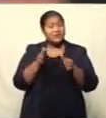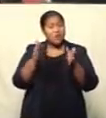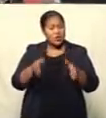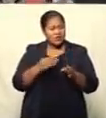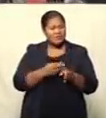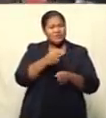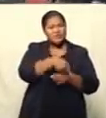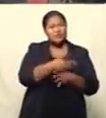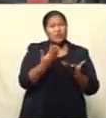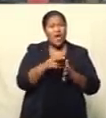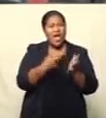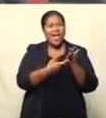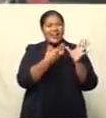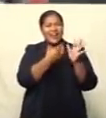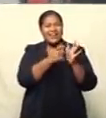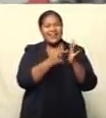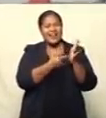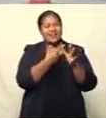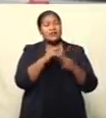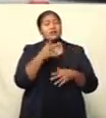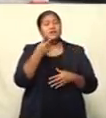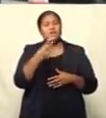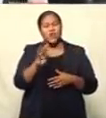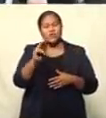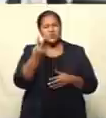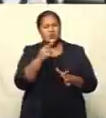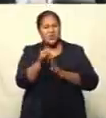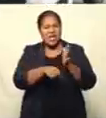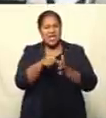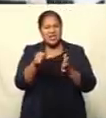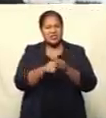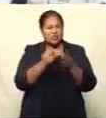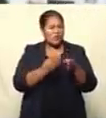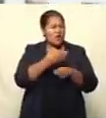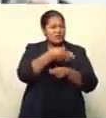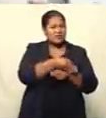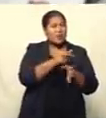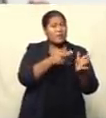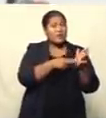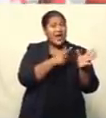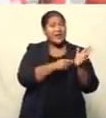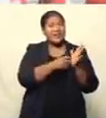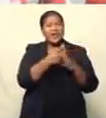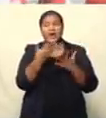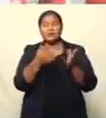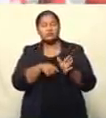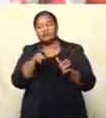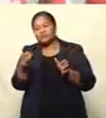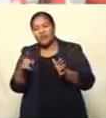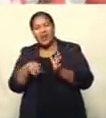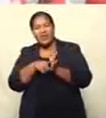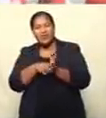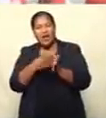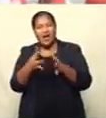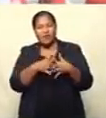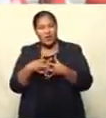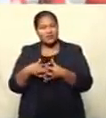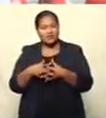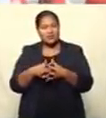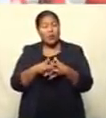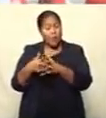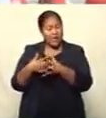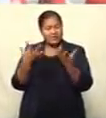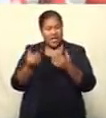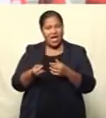in Rakiraki, where a 42-year-old man crossed the Naria containment zone and entered Nadilau. The Western Division recorded 6